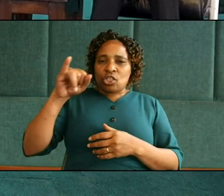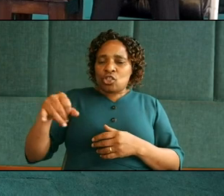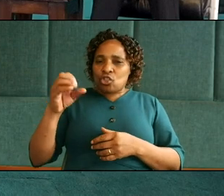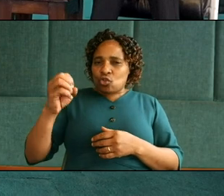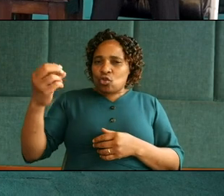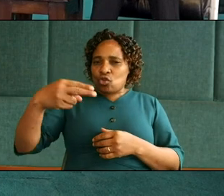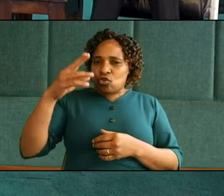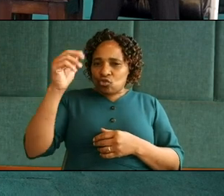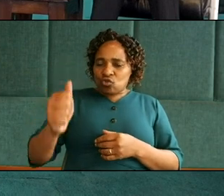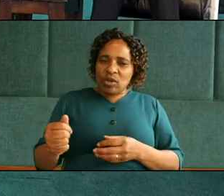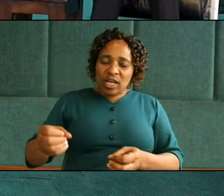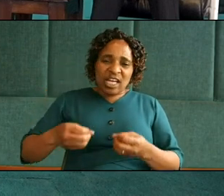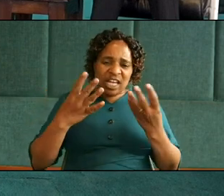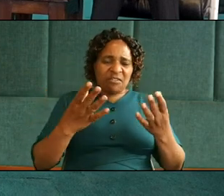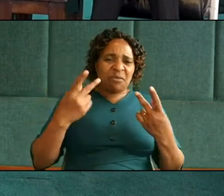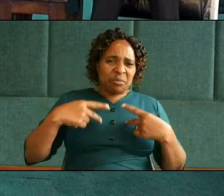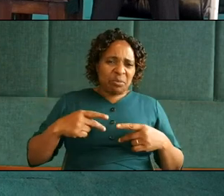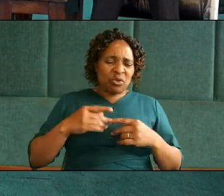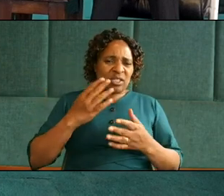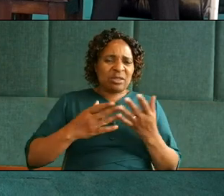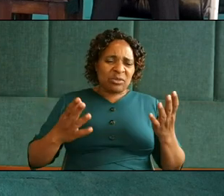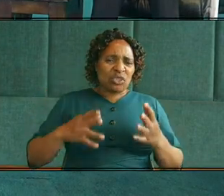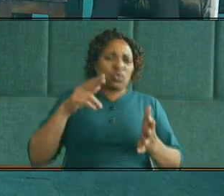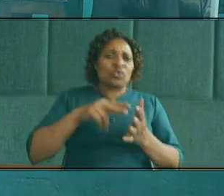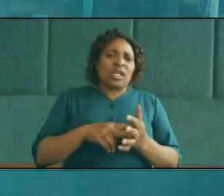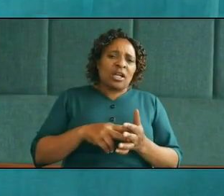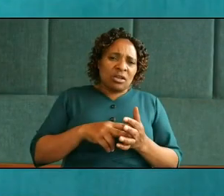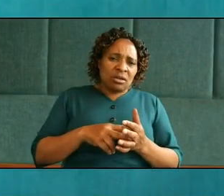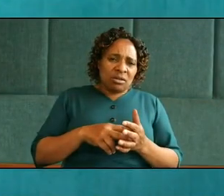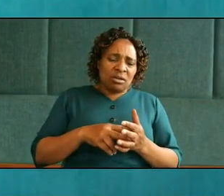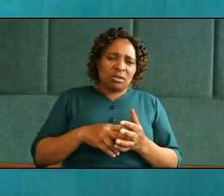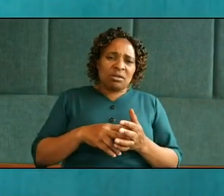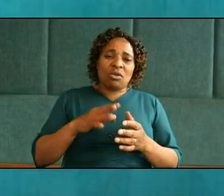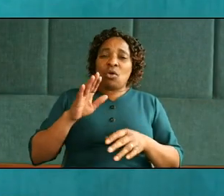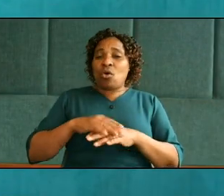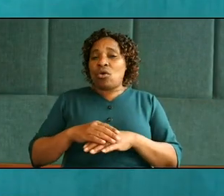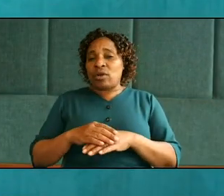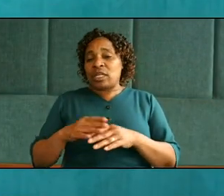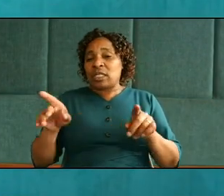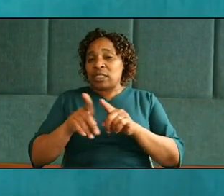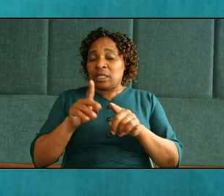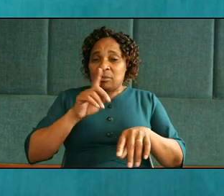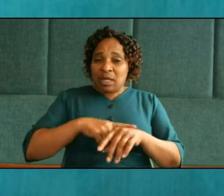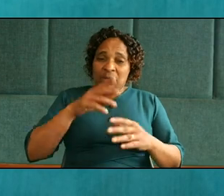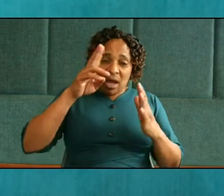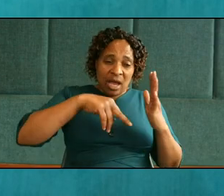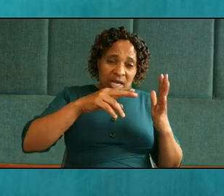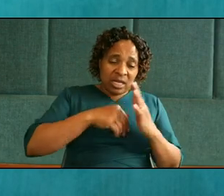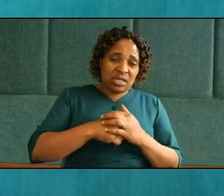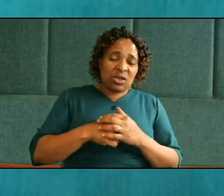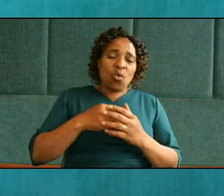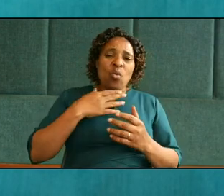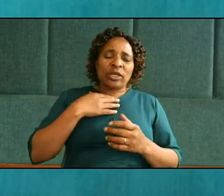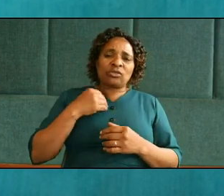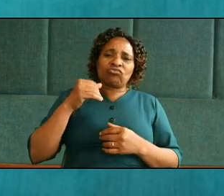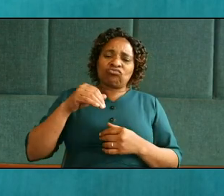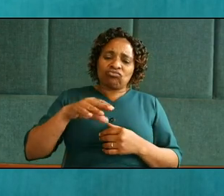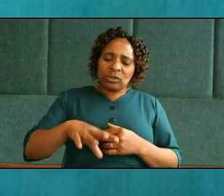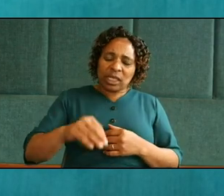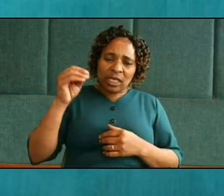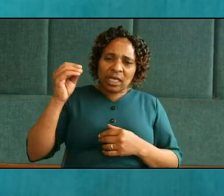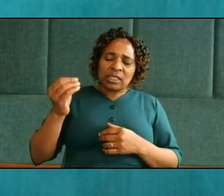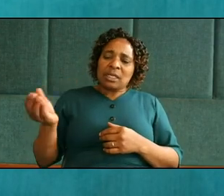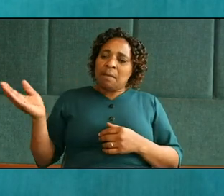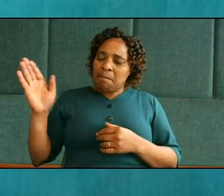gave the people something to stand on. And even as I read that, I would want to just take us all back to